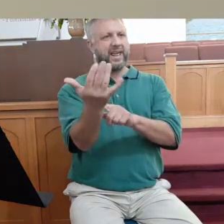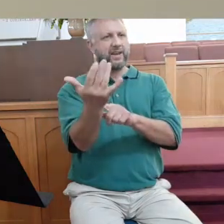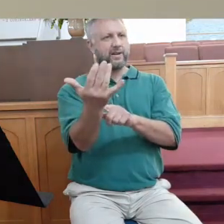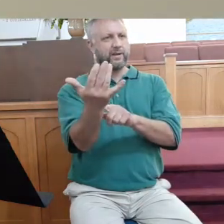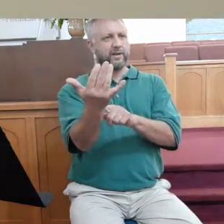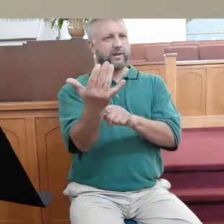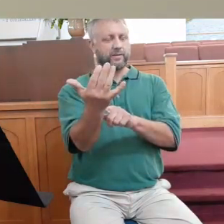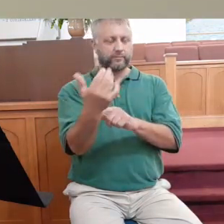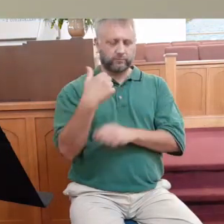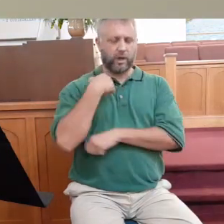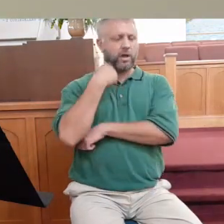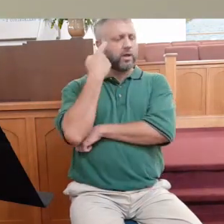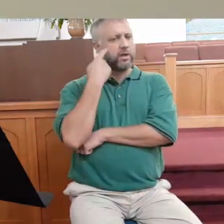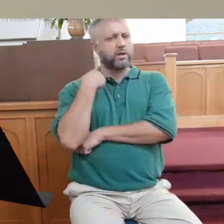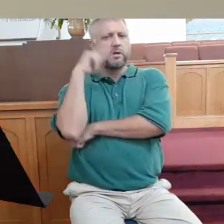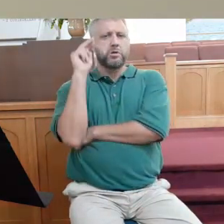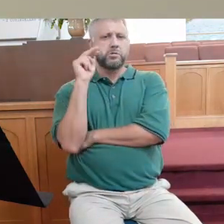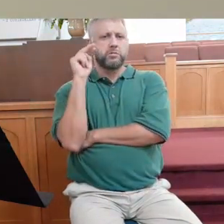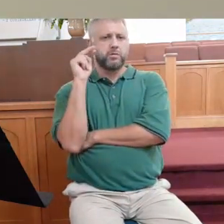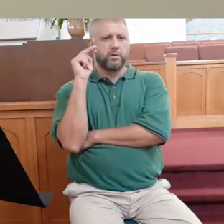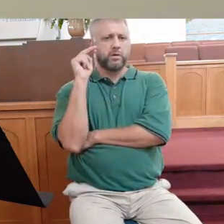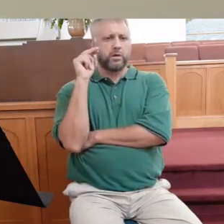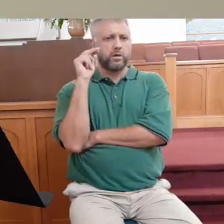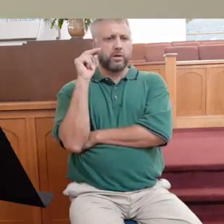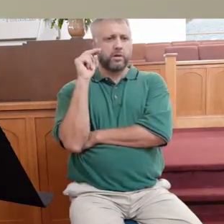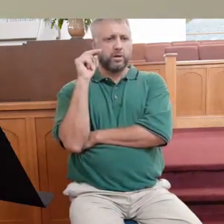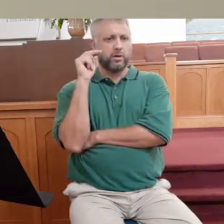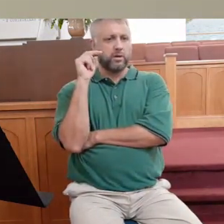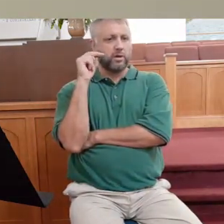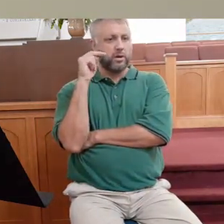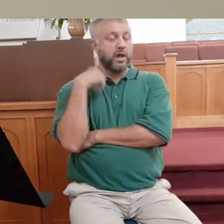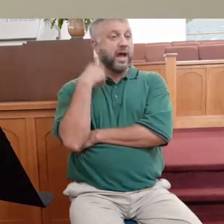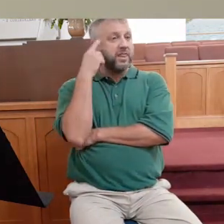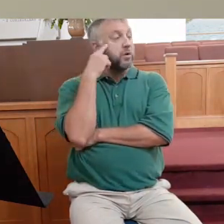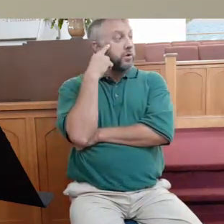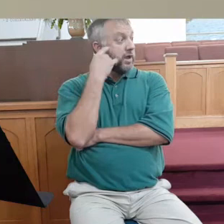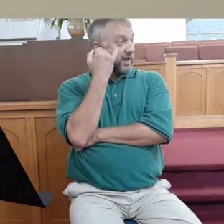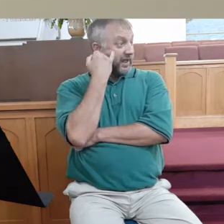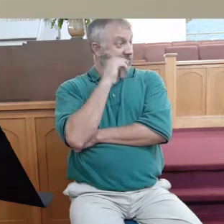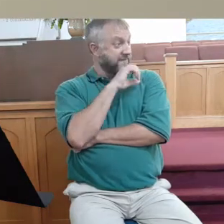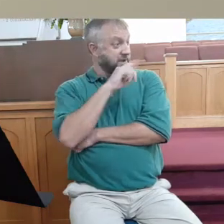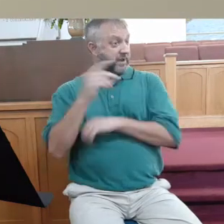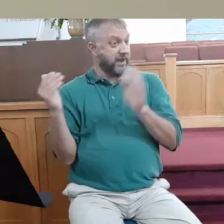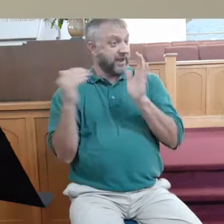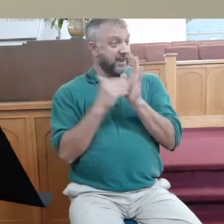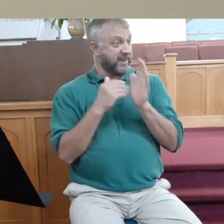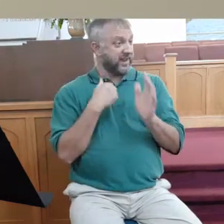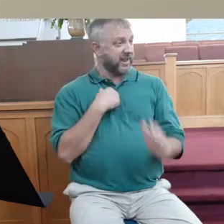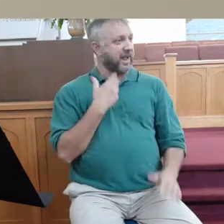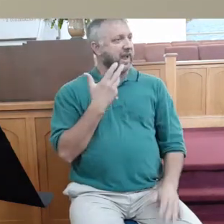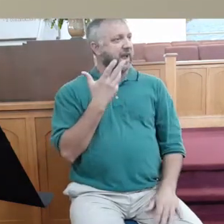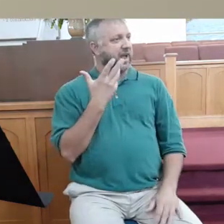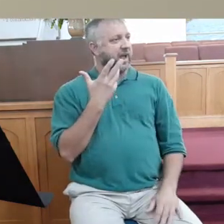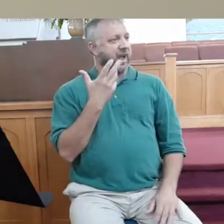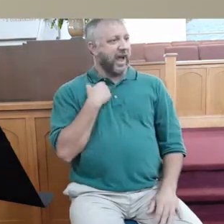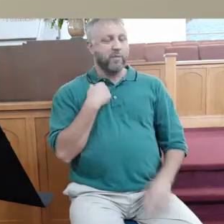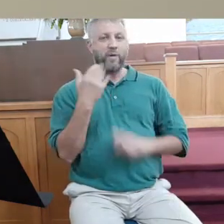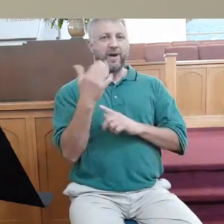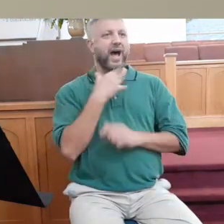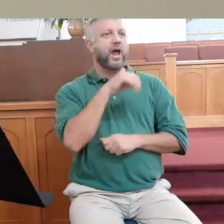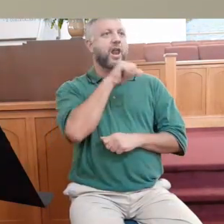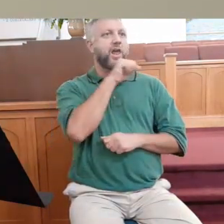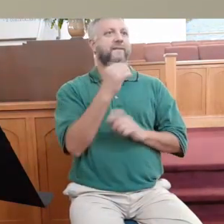They lit the candles. You know what I thought? That if you bring me back here again, I want to be one of them dudes. Because if I got to come to church, I'm lighting something on fire.